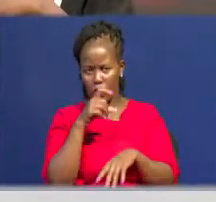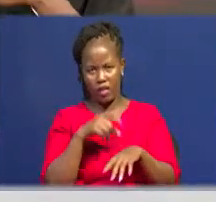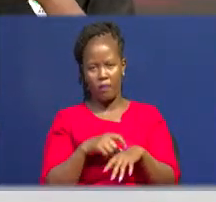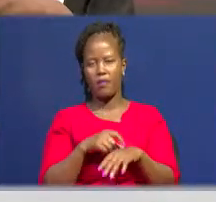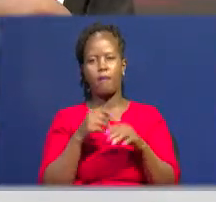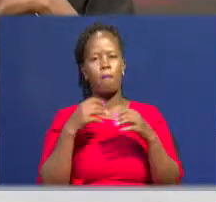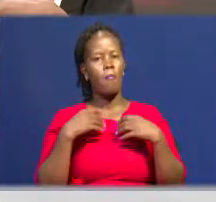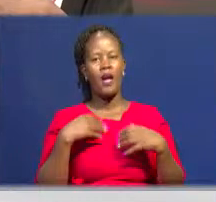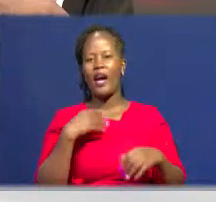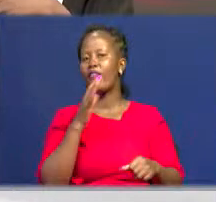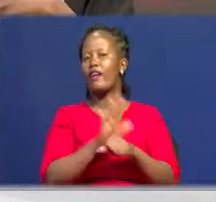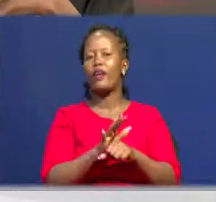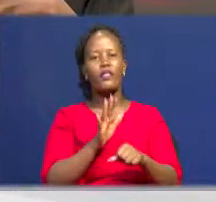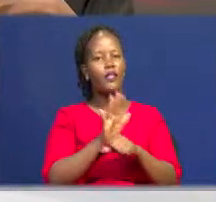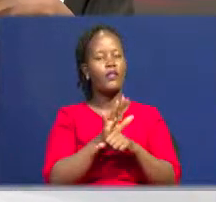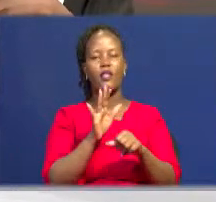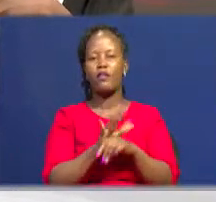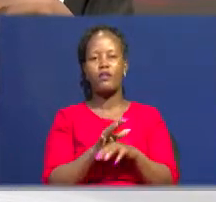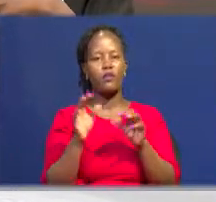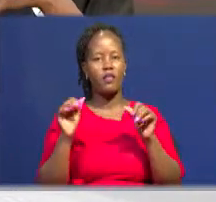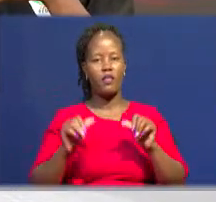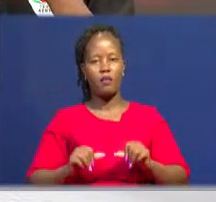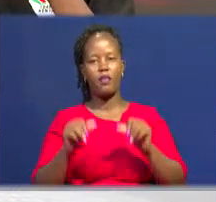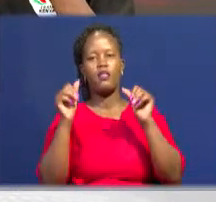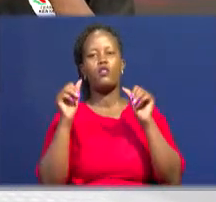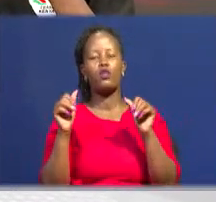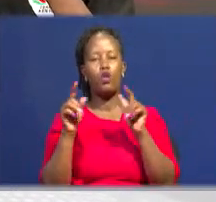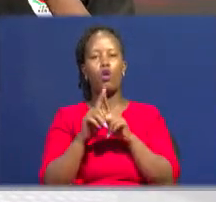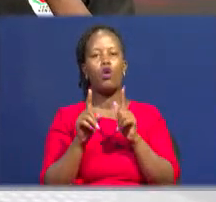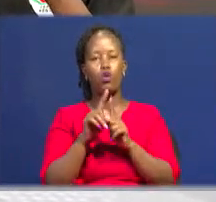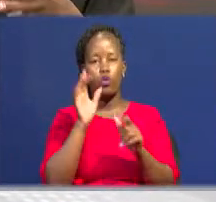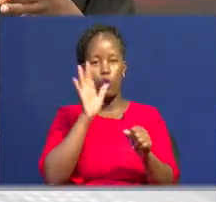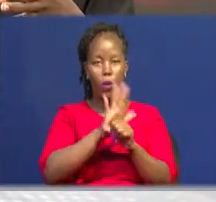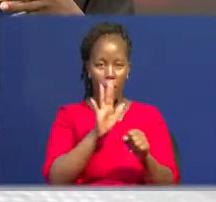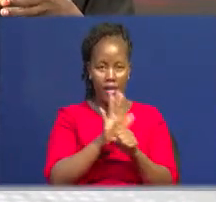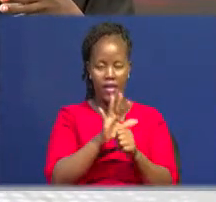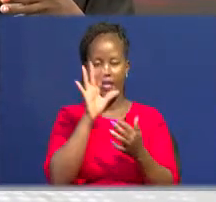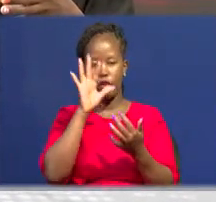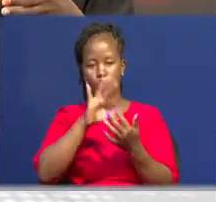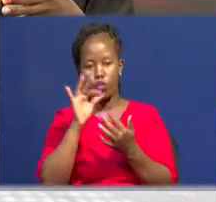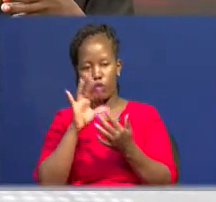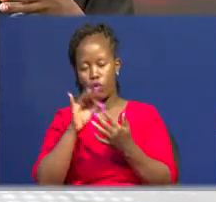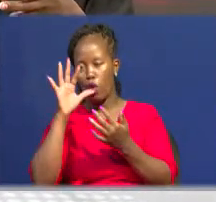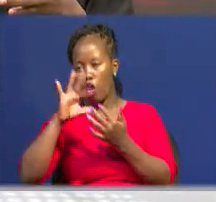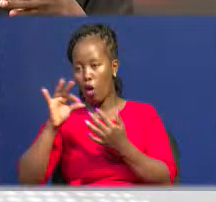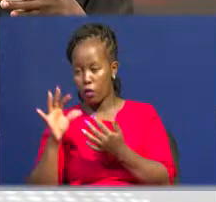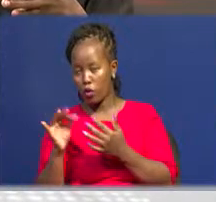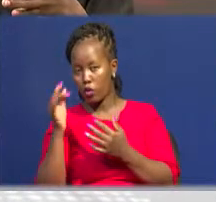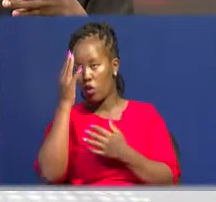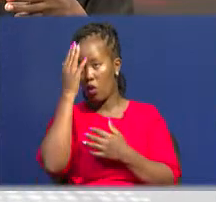of sustainability options to eat, and that's why it's easier